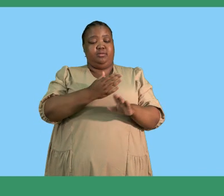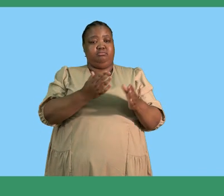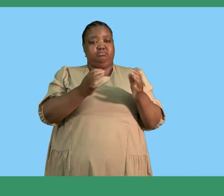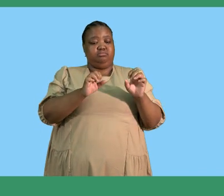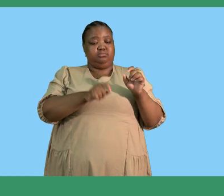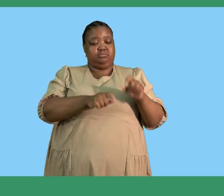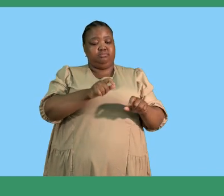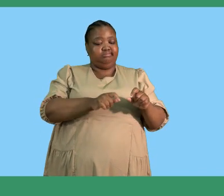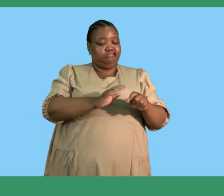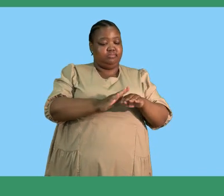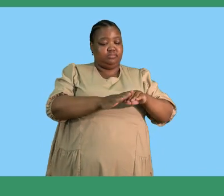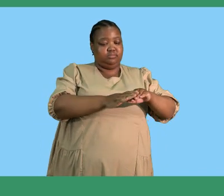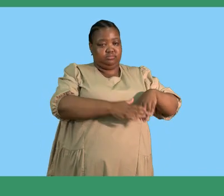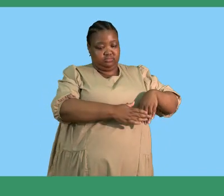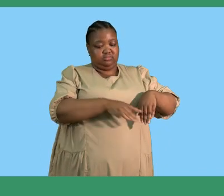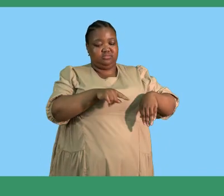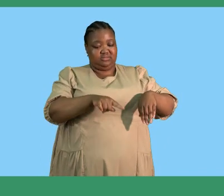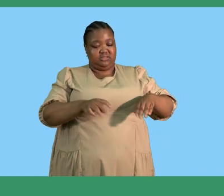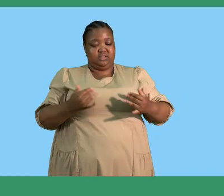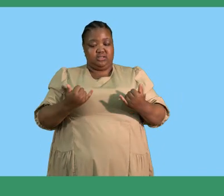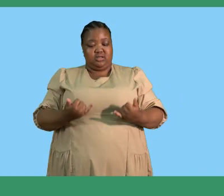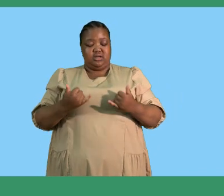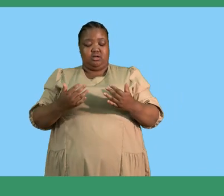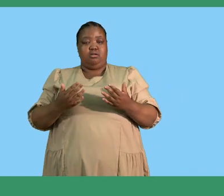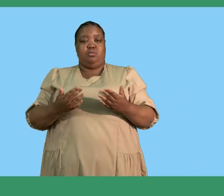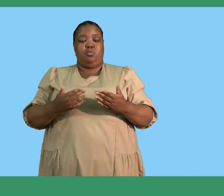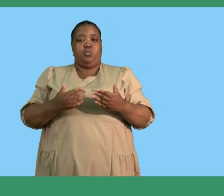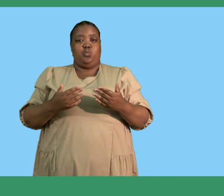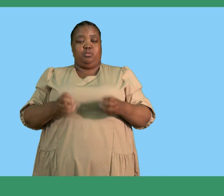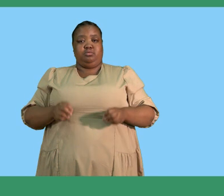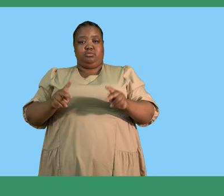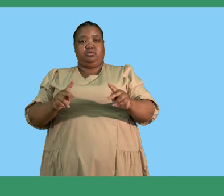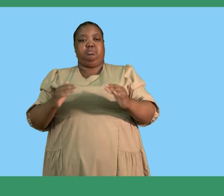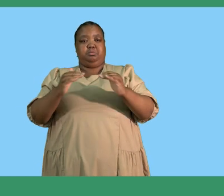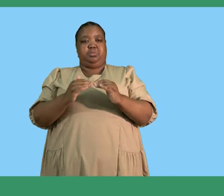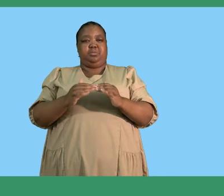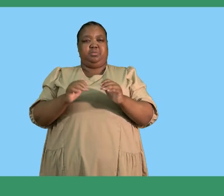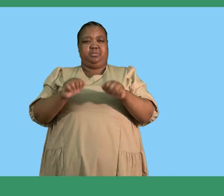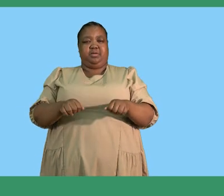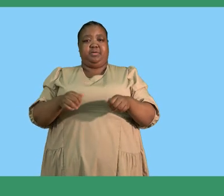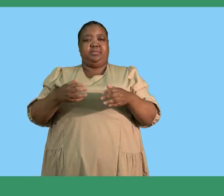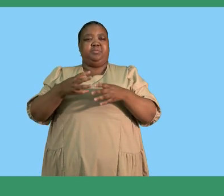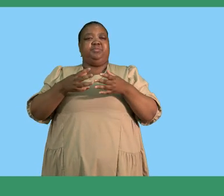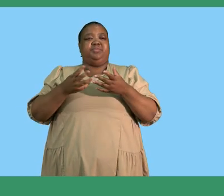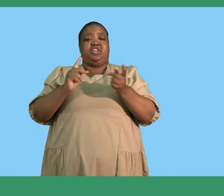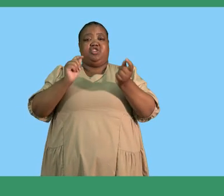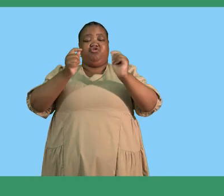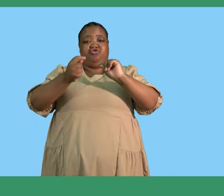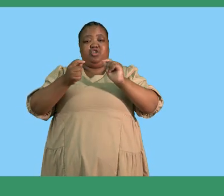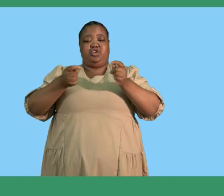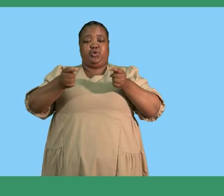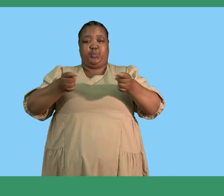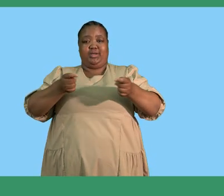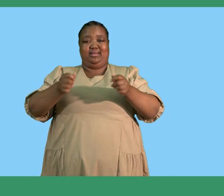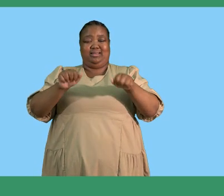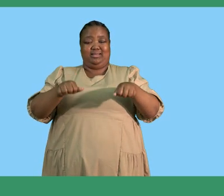previously disadvantaged individuals. You also have change management, which is a process used by a business to